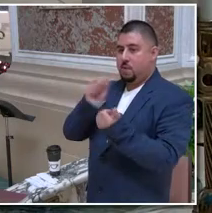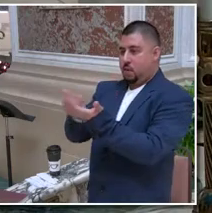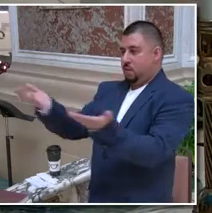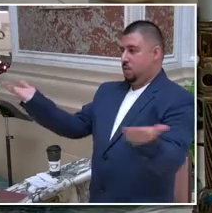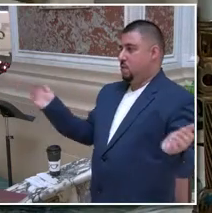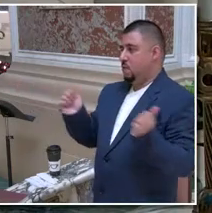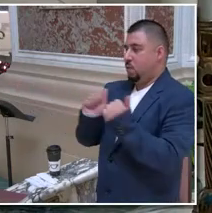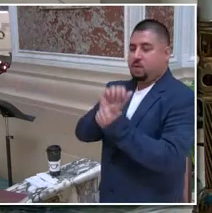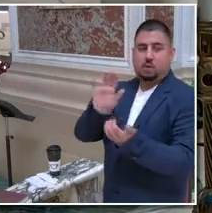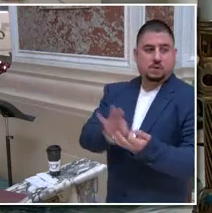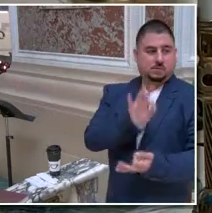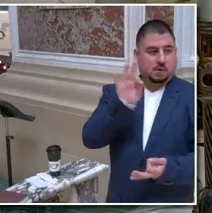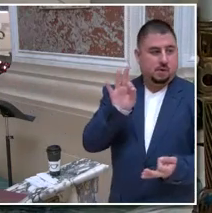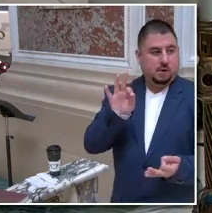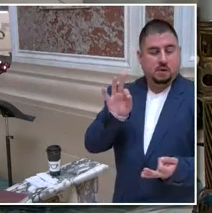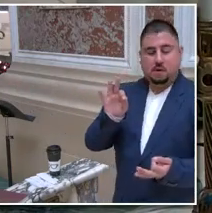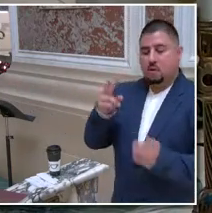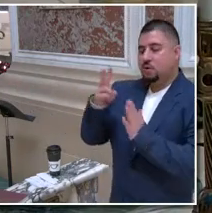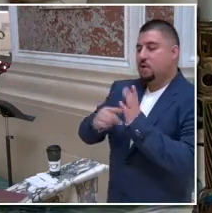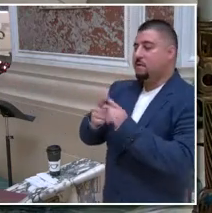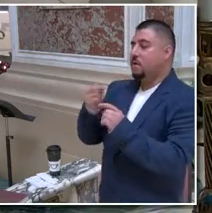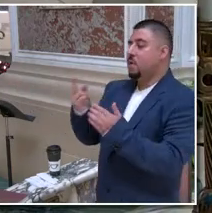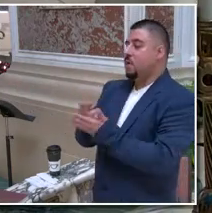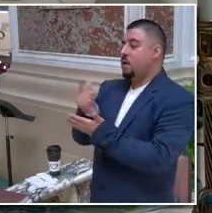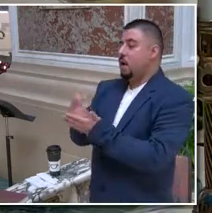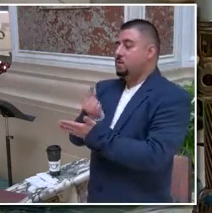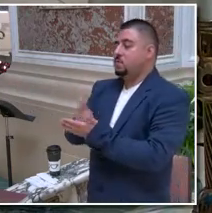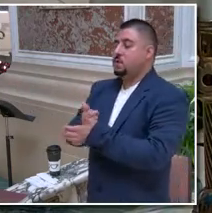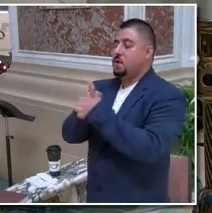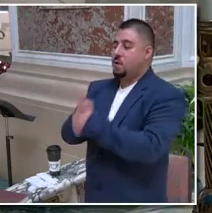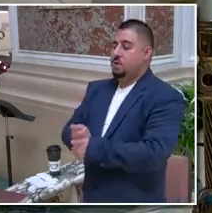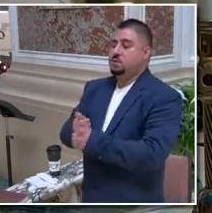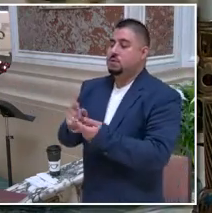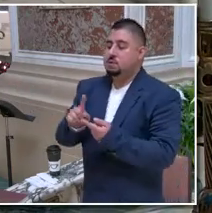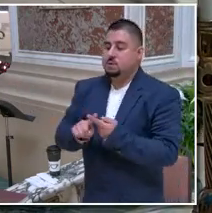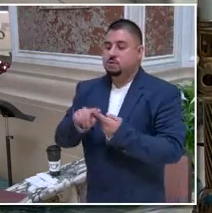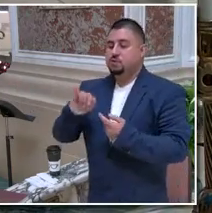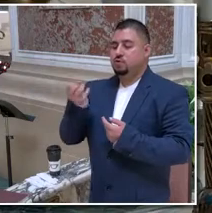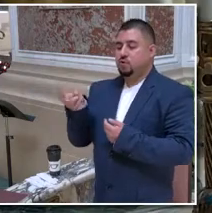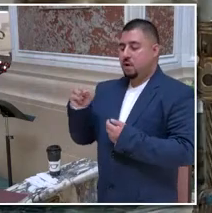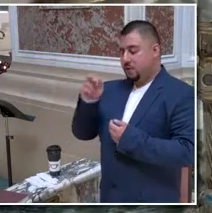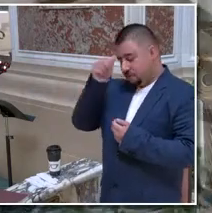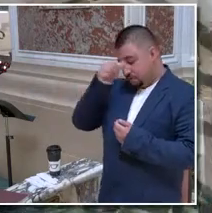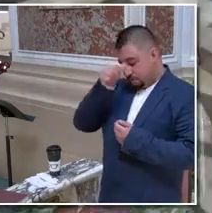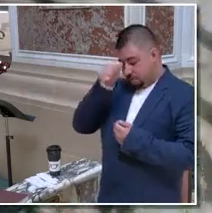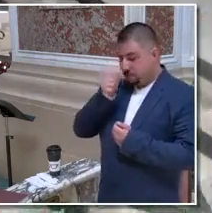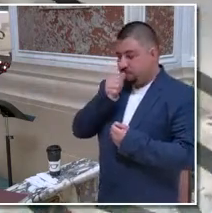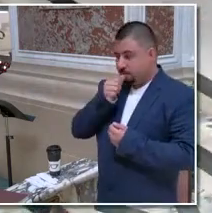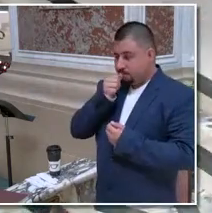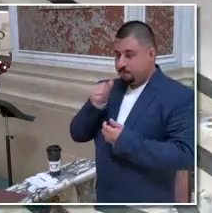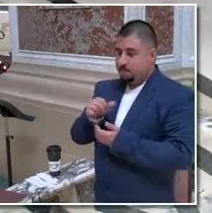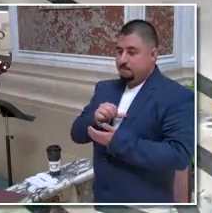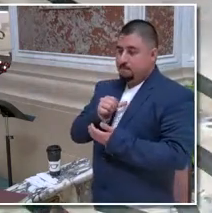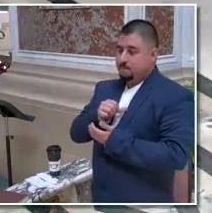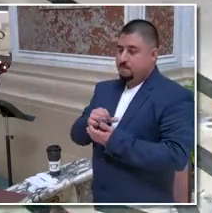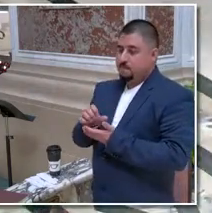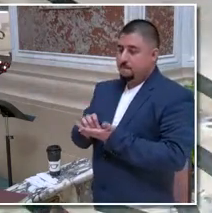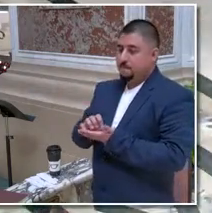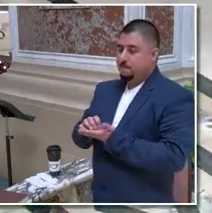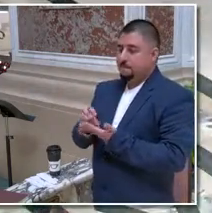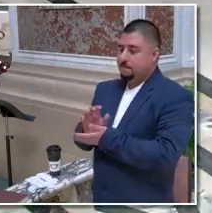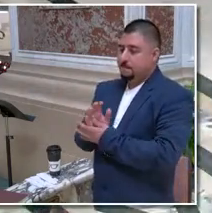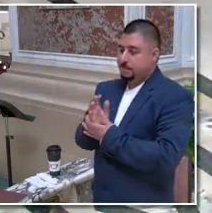you. And with your spirit. A reading from the Holy Gospel according to John. Glory to you, O